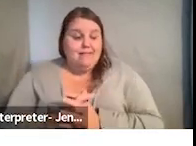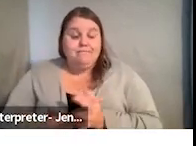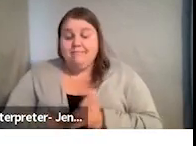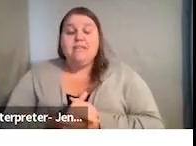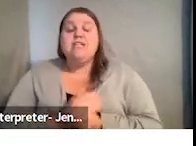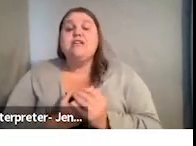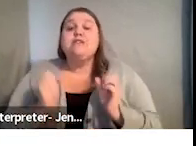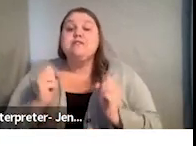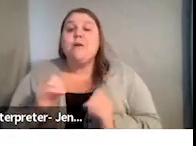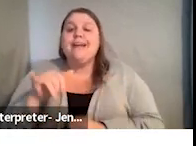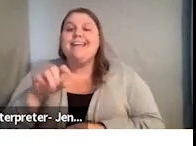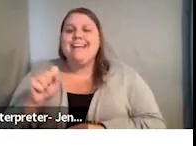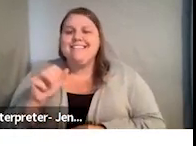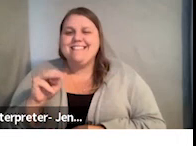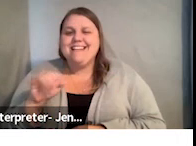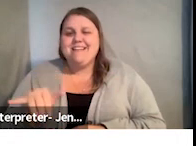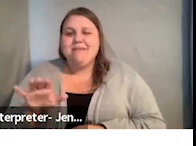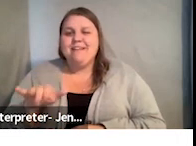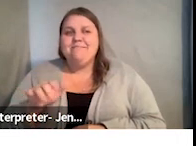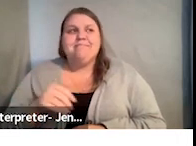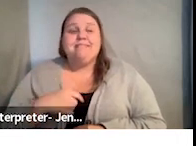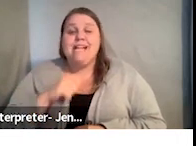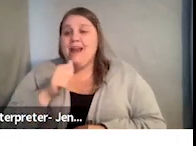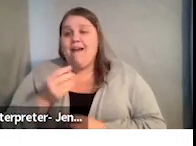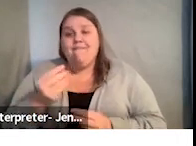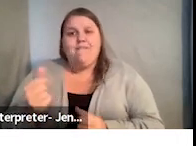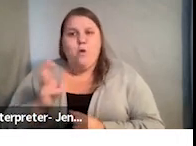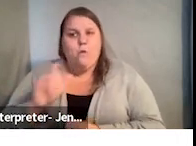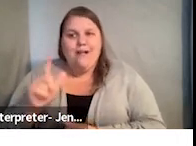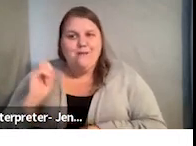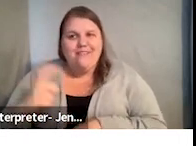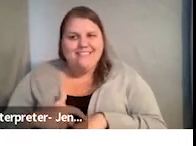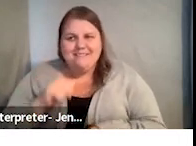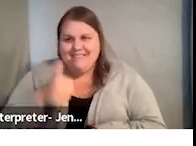So yes, Amy, it doesn't flow very well all the time.